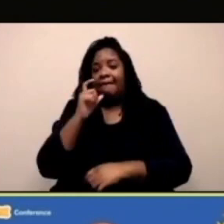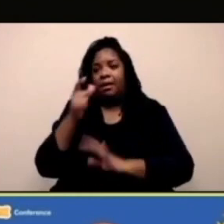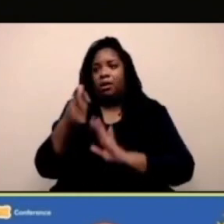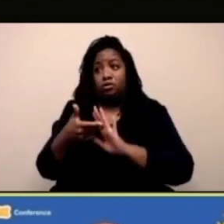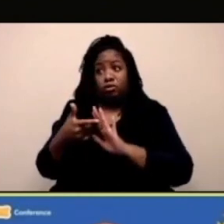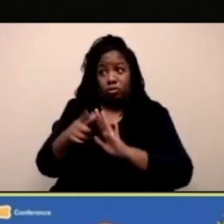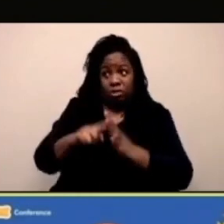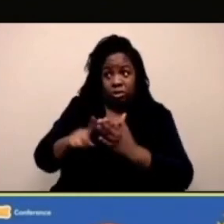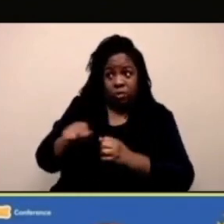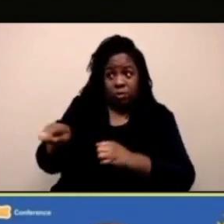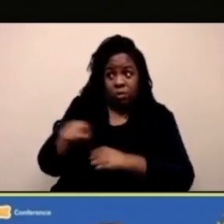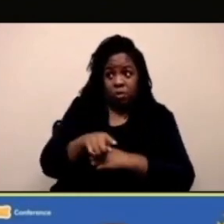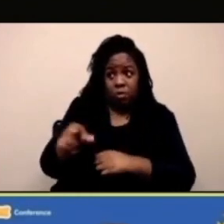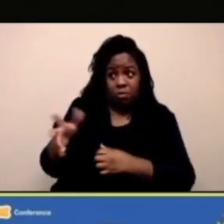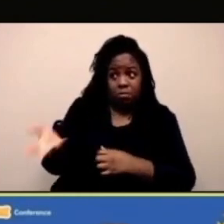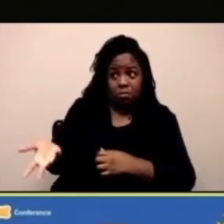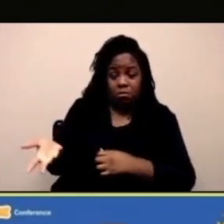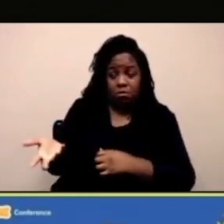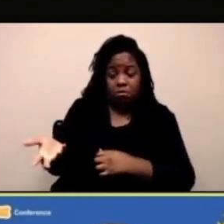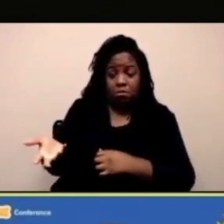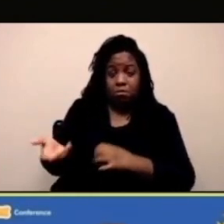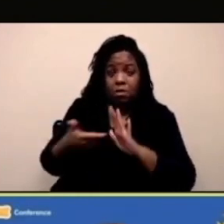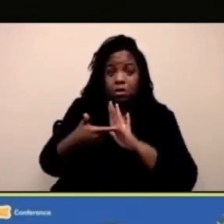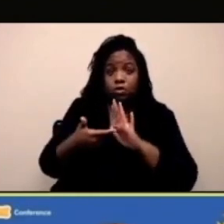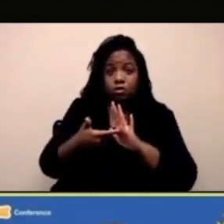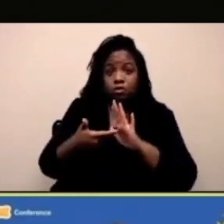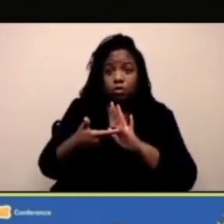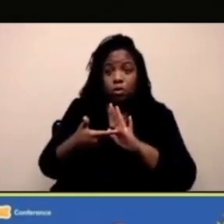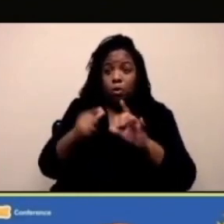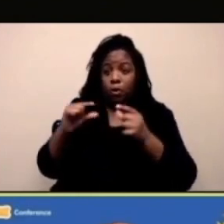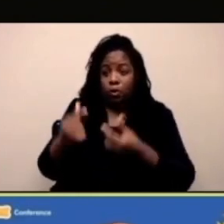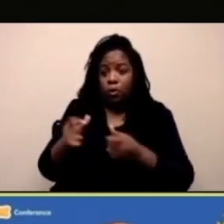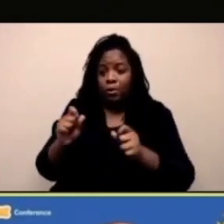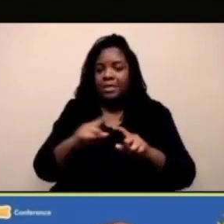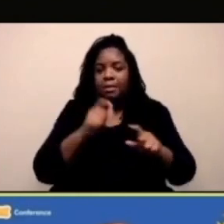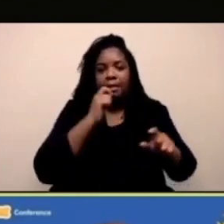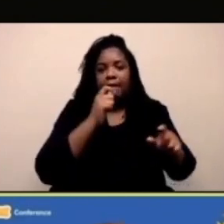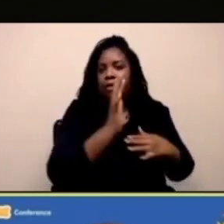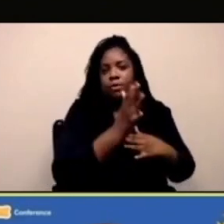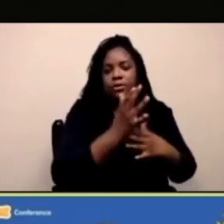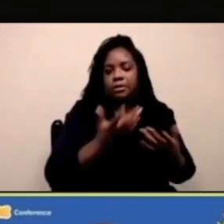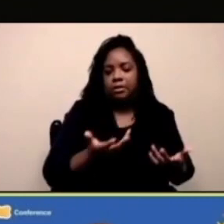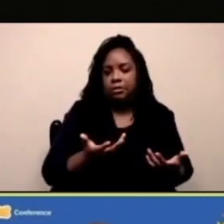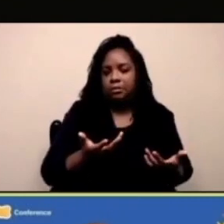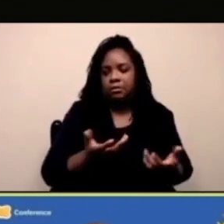quick. It's showing the group, but not the presentation.